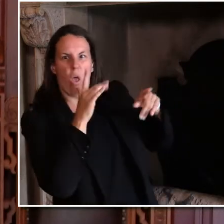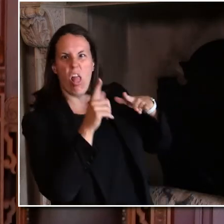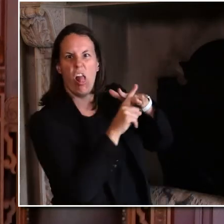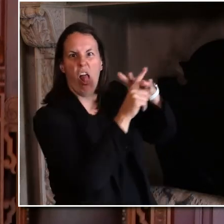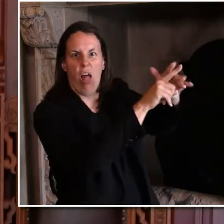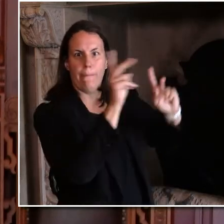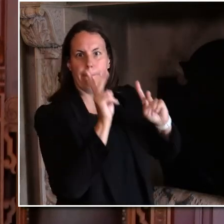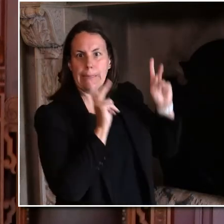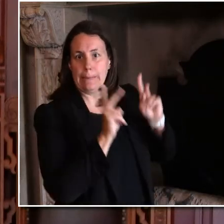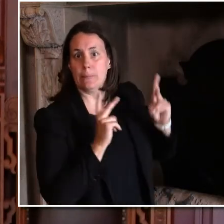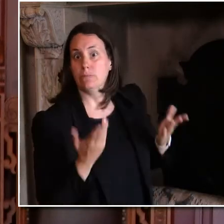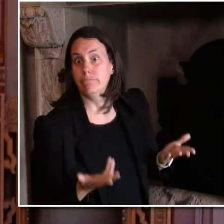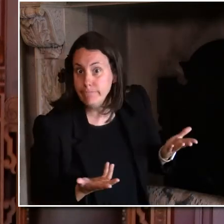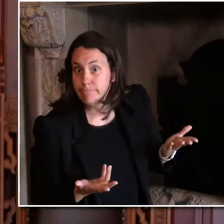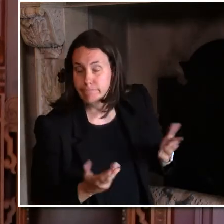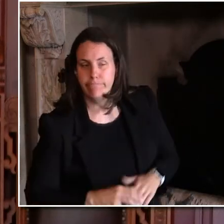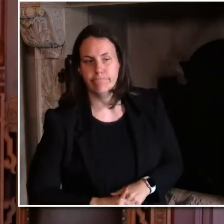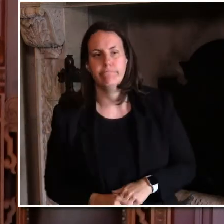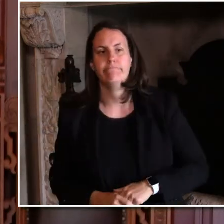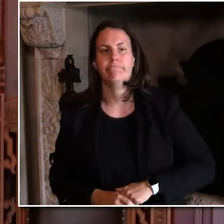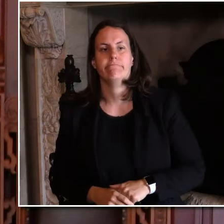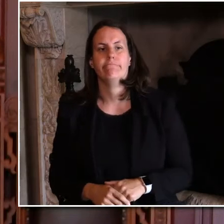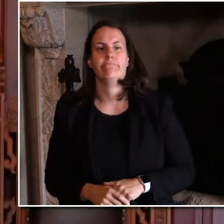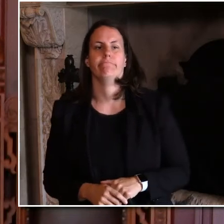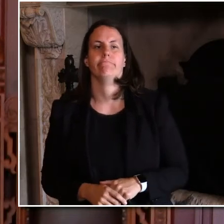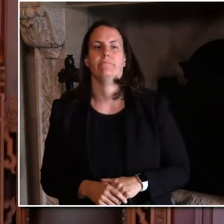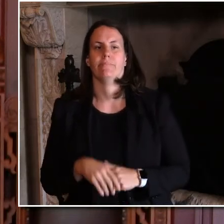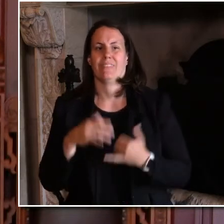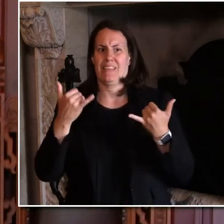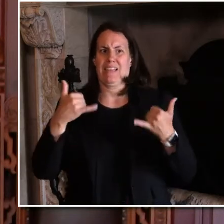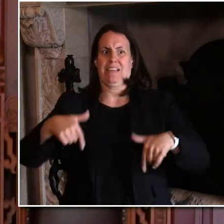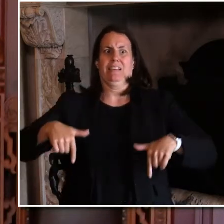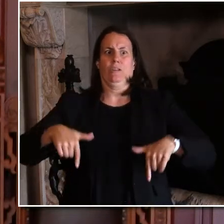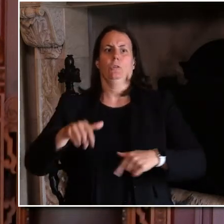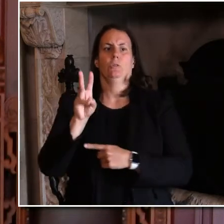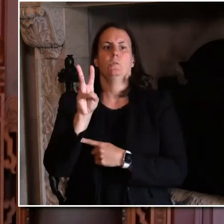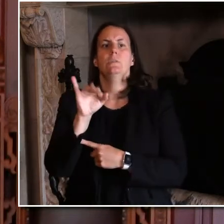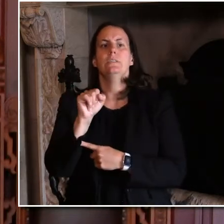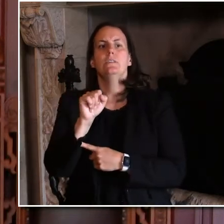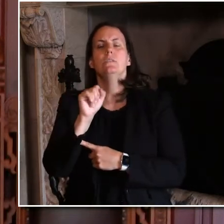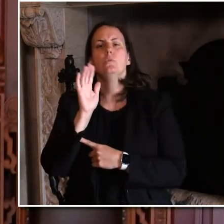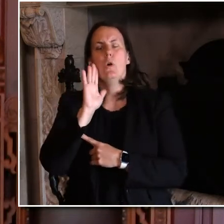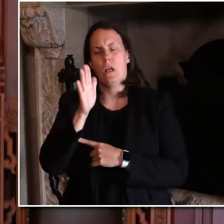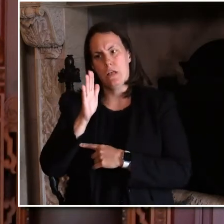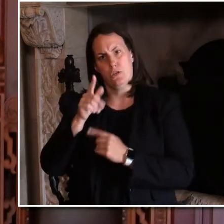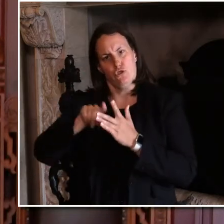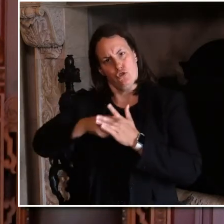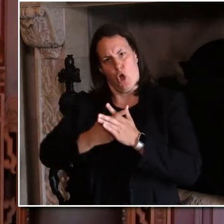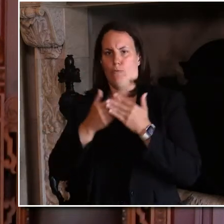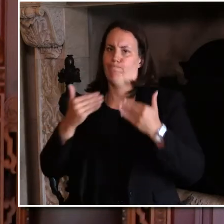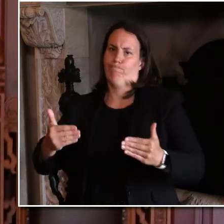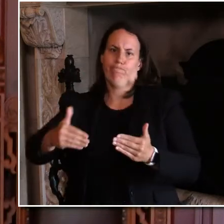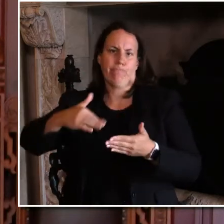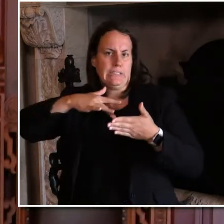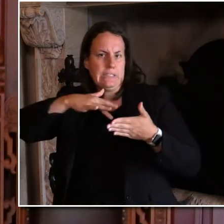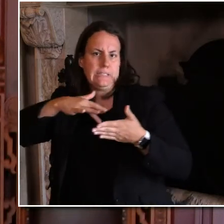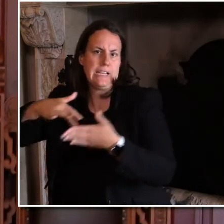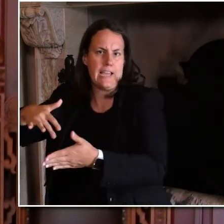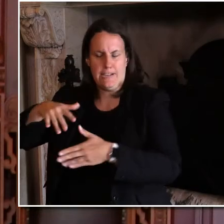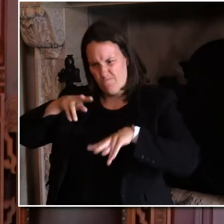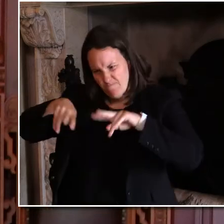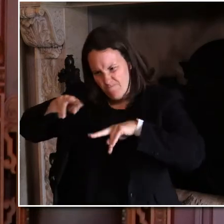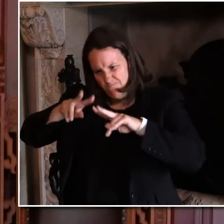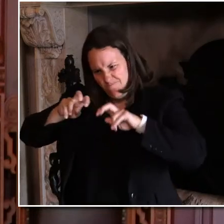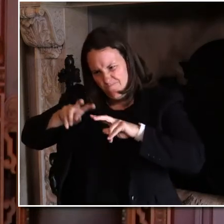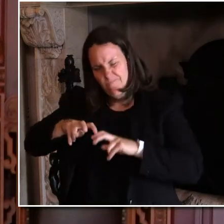we want to do here in Wisconsin is bring these methods, some of these very novel approaches to surveillance here to provide, again, yet